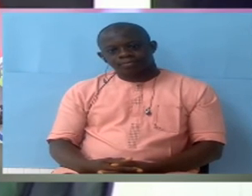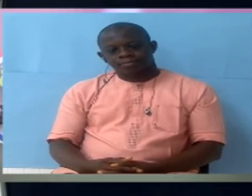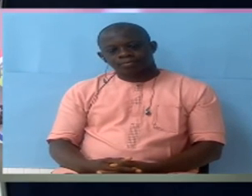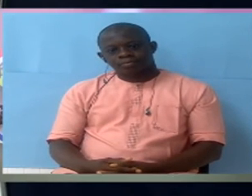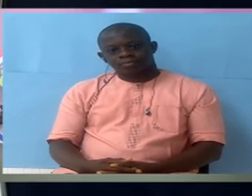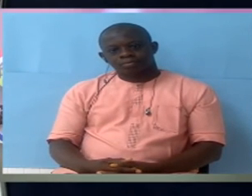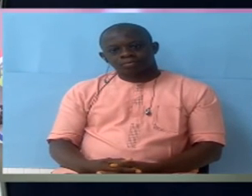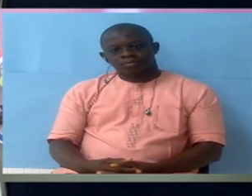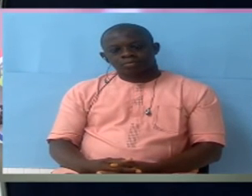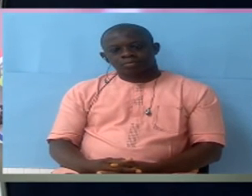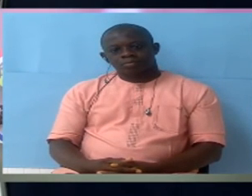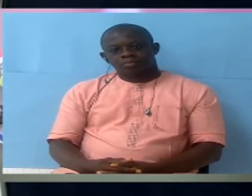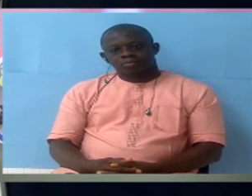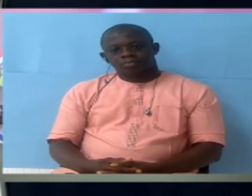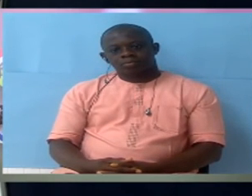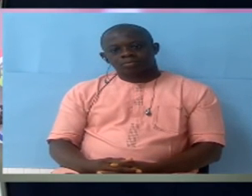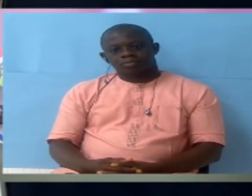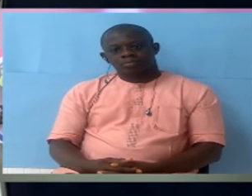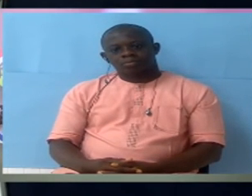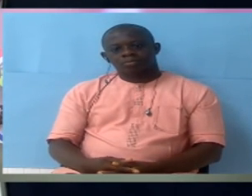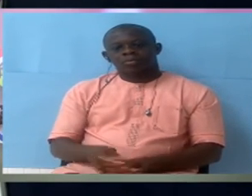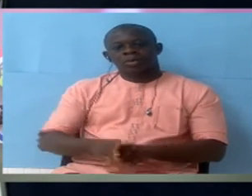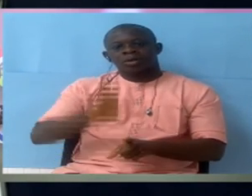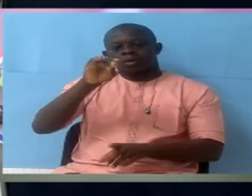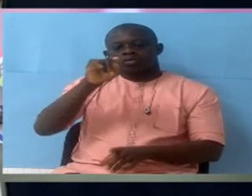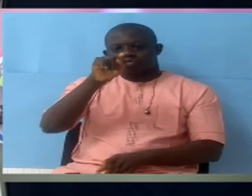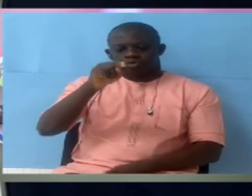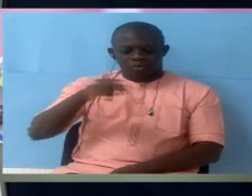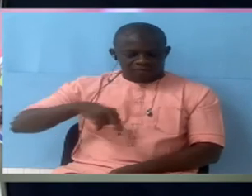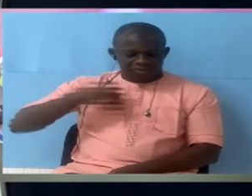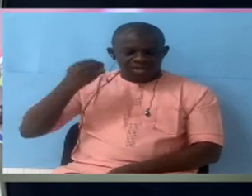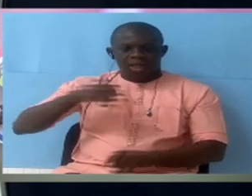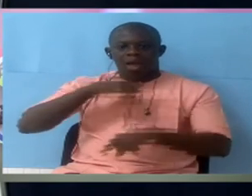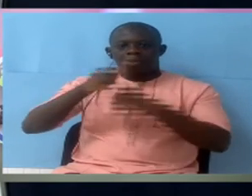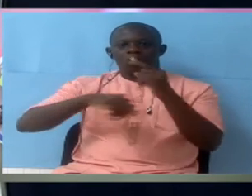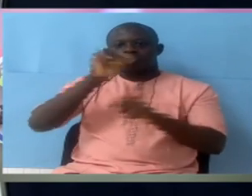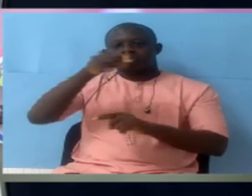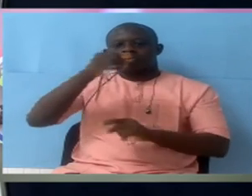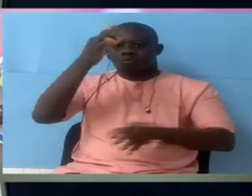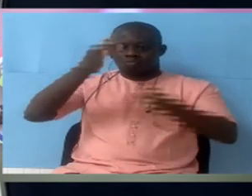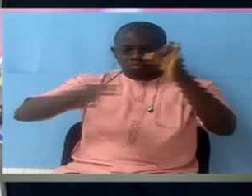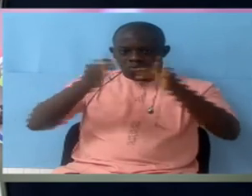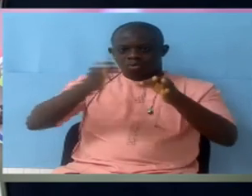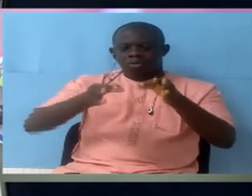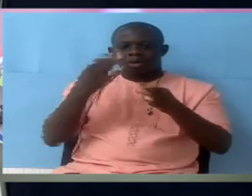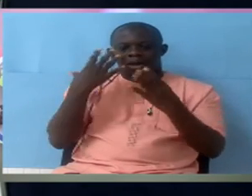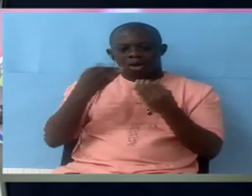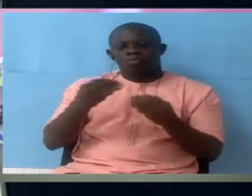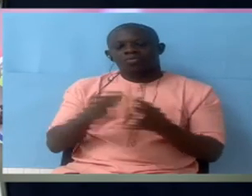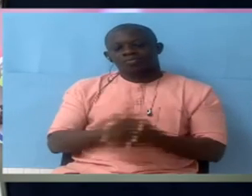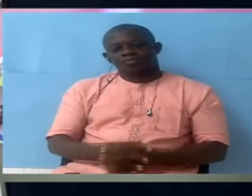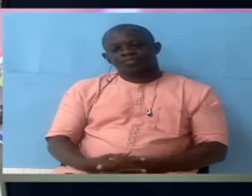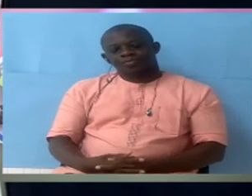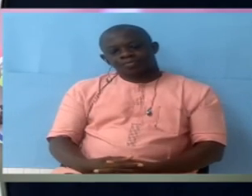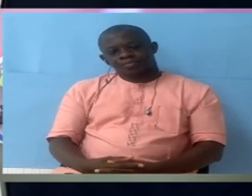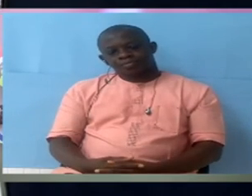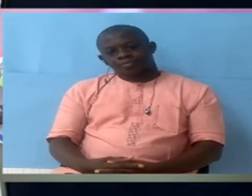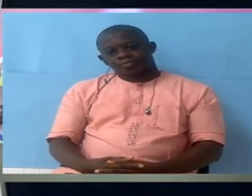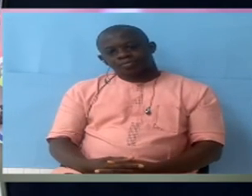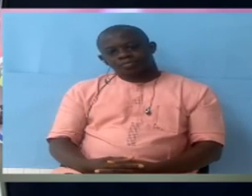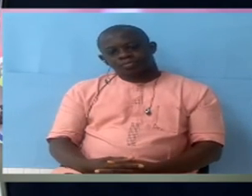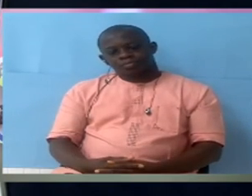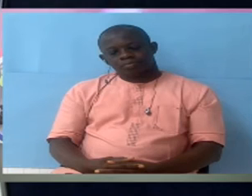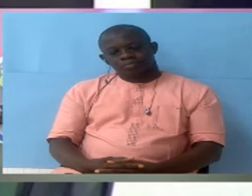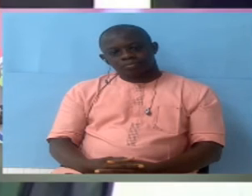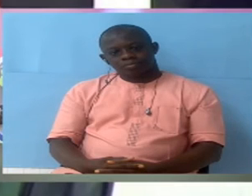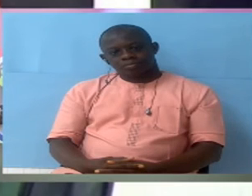How do you feel about your trial? How do you feel about your trial? Sa ate bi nim deme naka